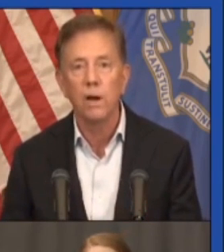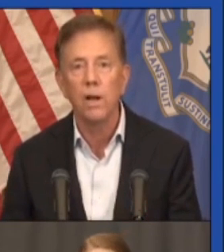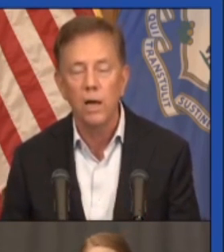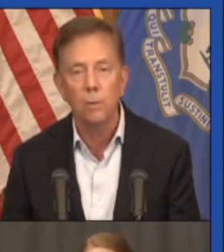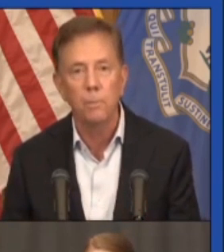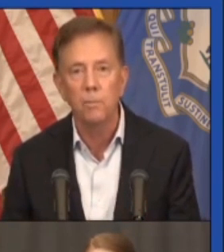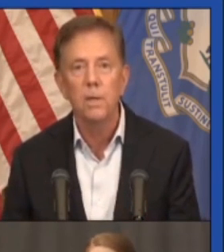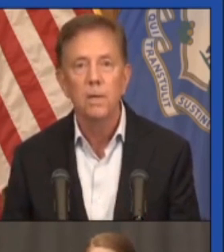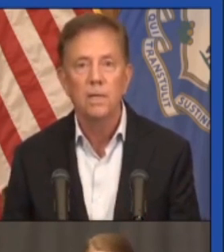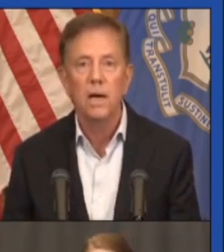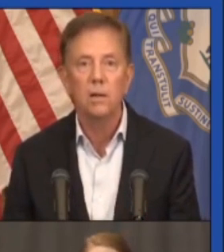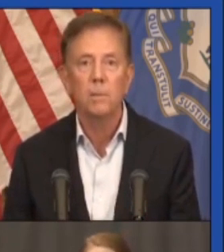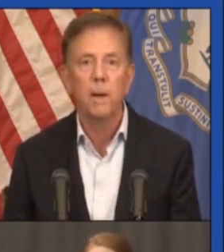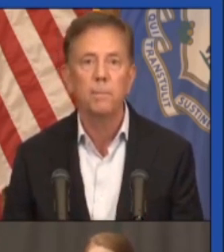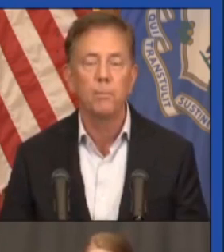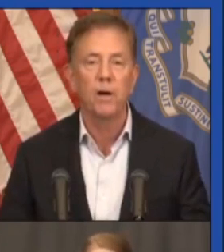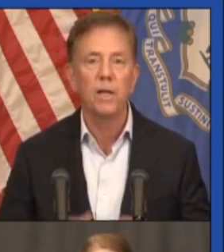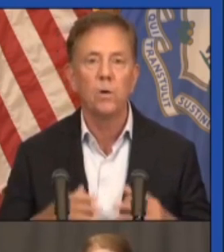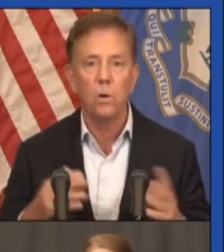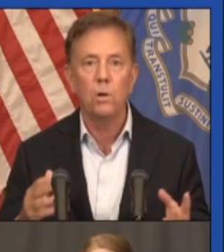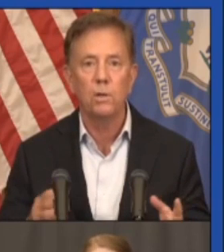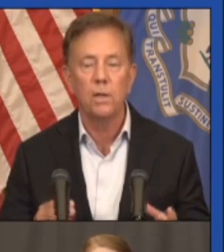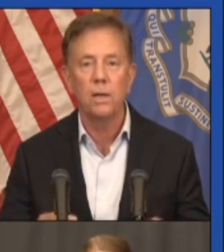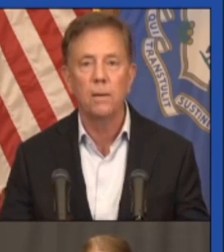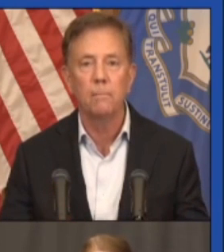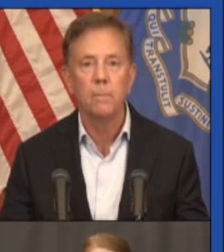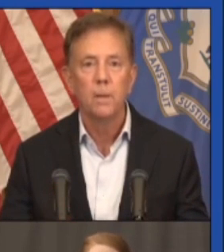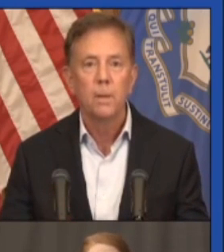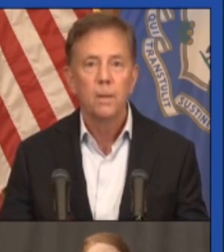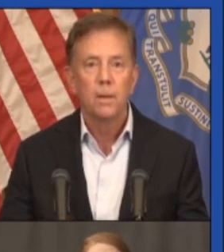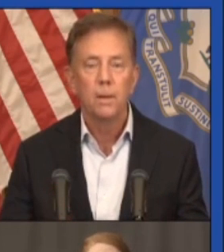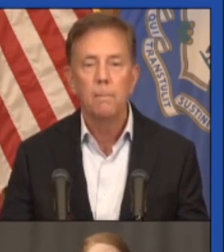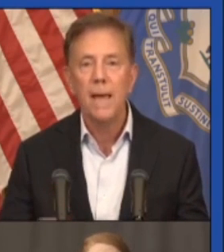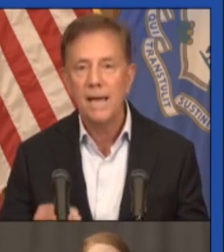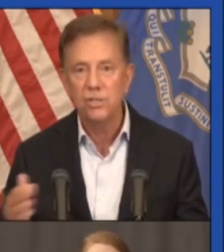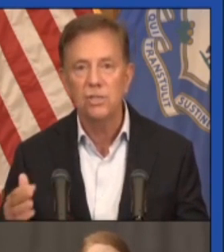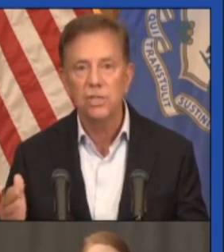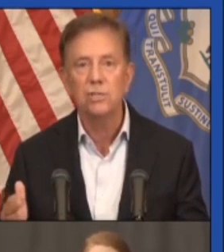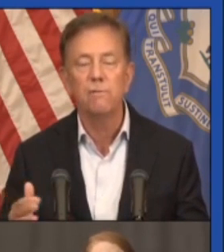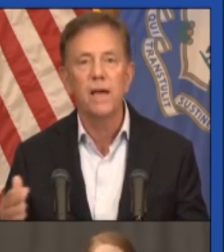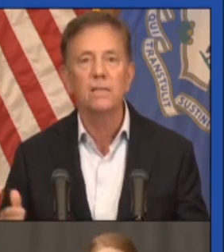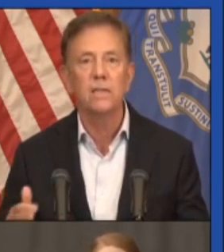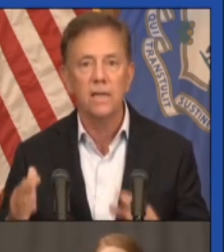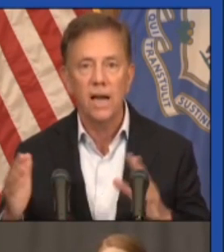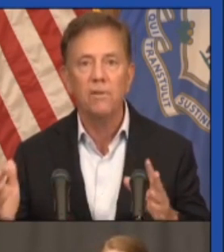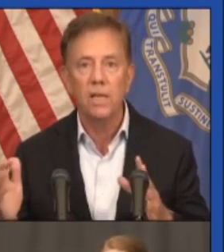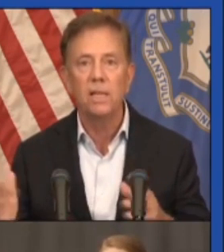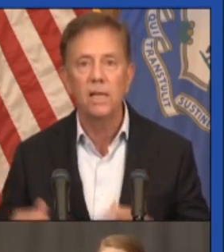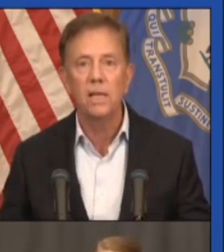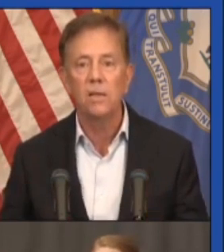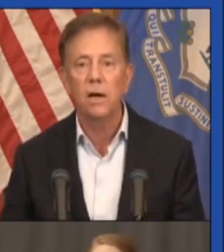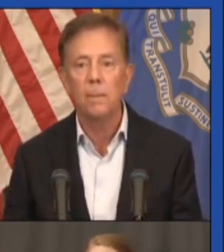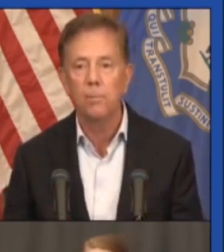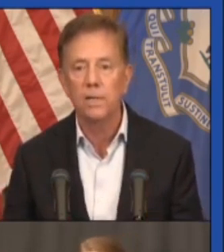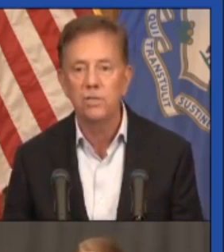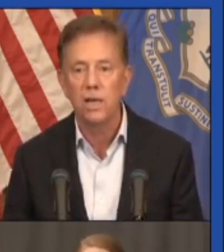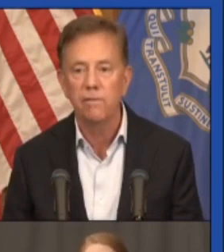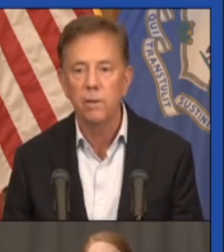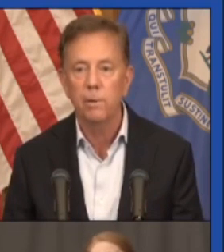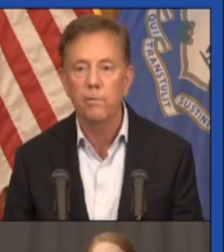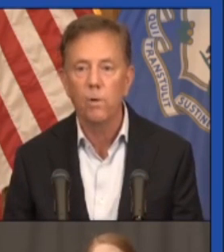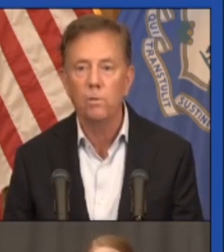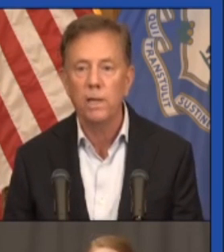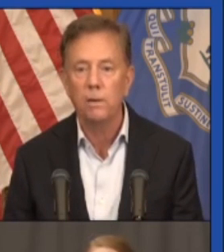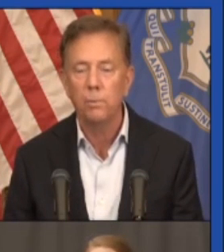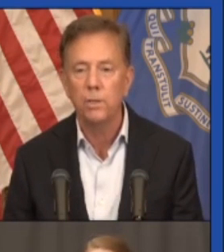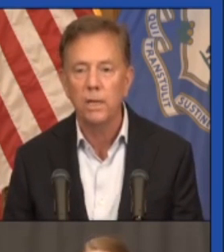we're there to help them, not only by providing all the masks and disinfectant and everything they need to operate